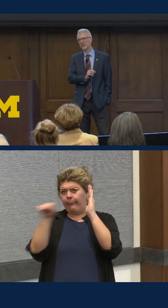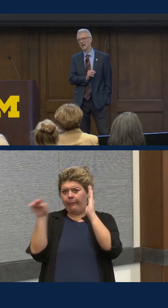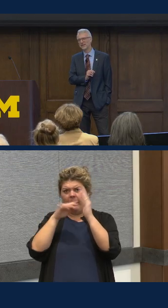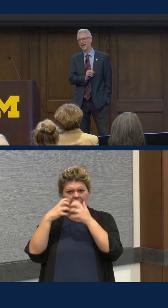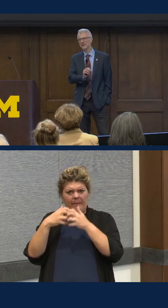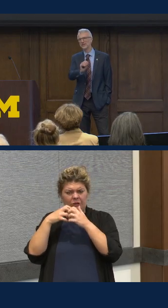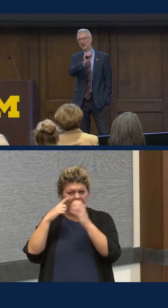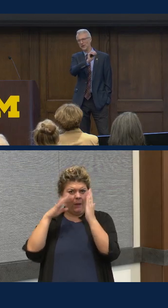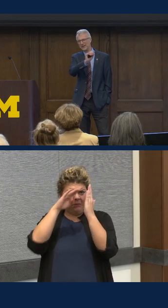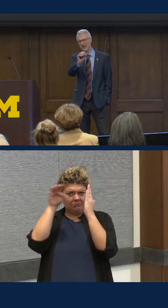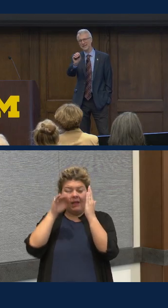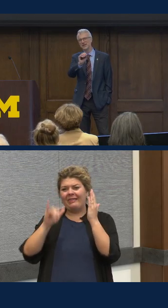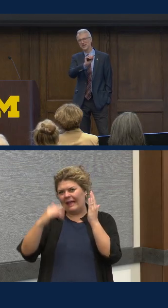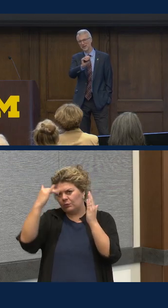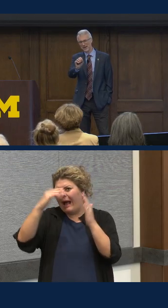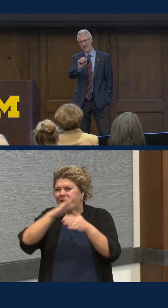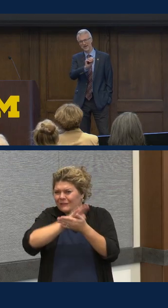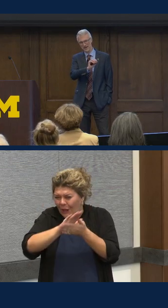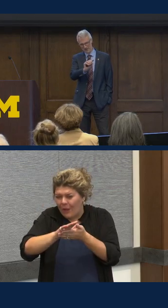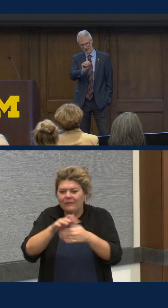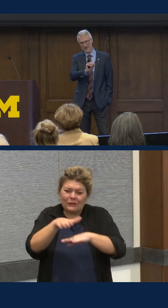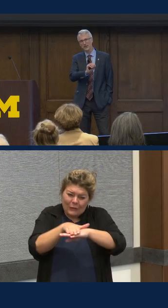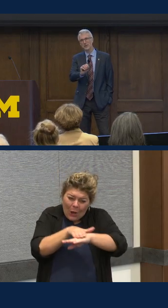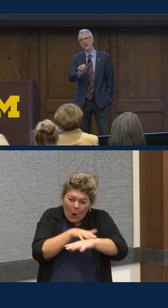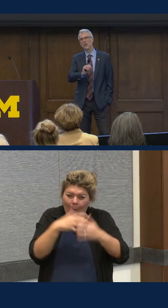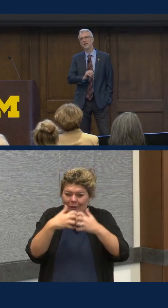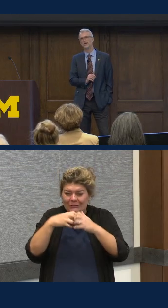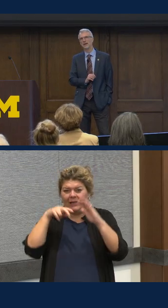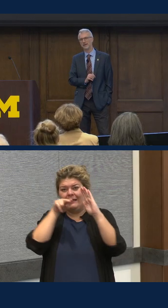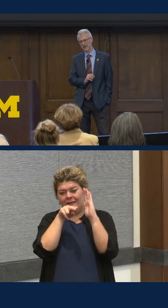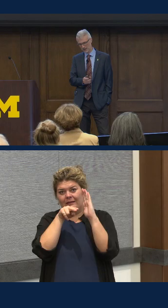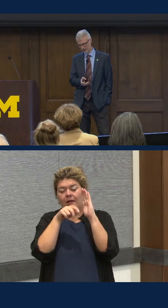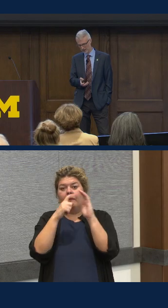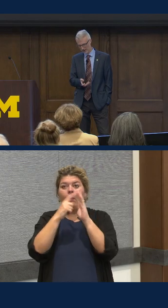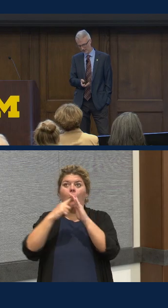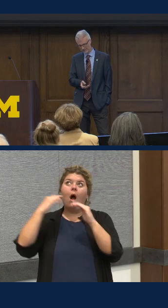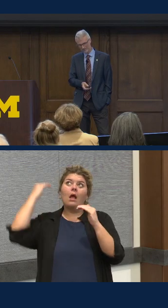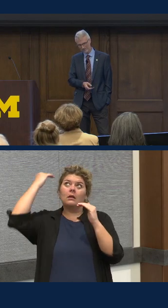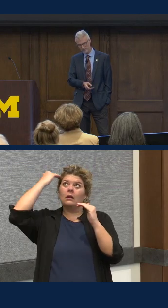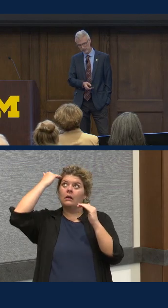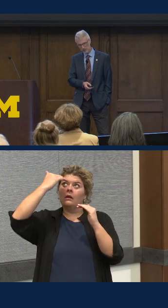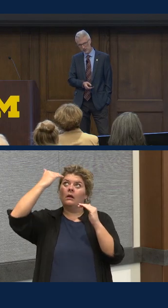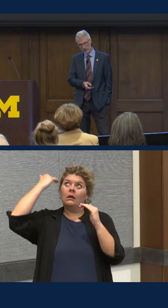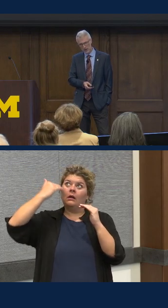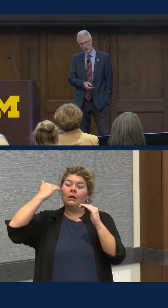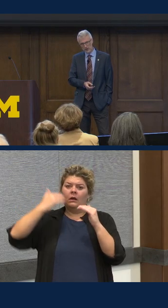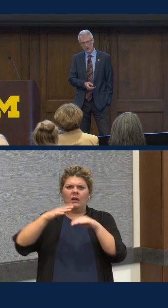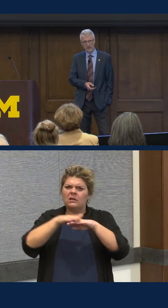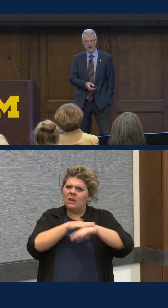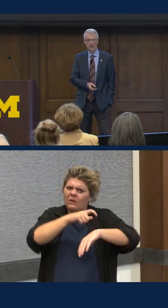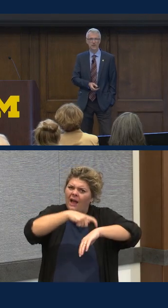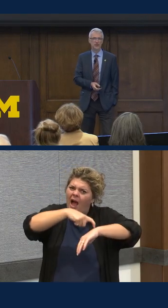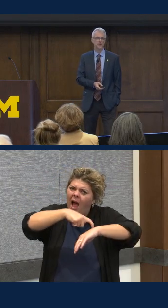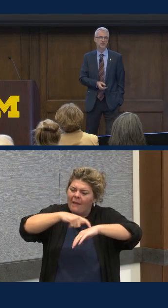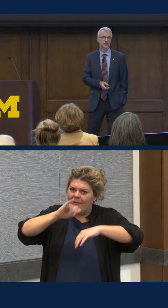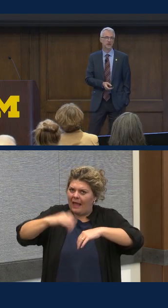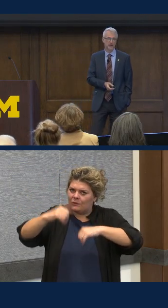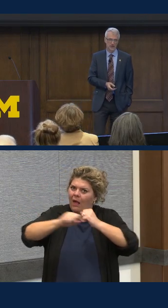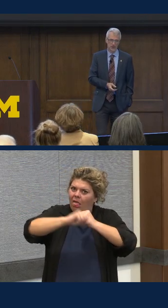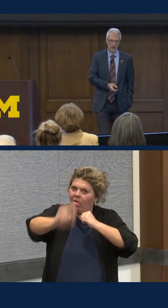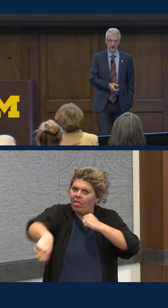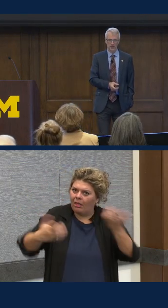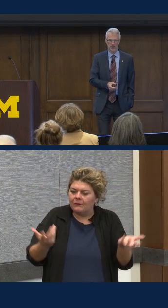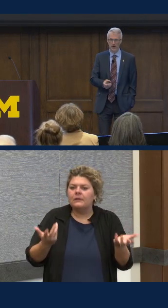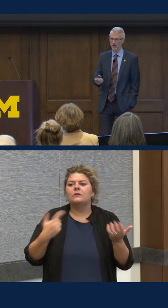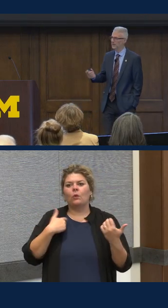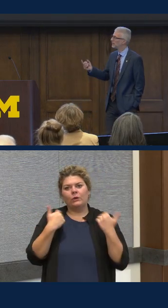is why MRI scans are slow. It takes a certain amount of time to read one line at a time like that. So there's been lots of research on trying to